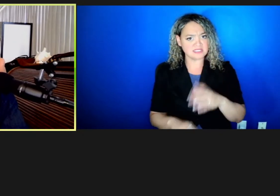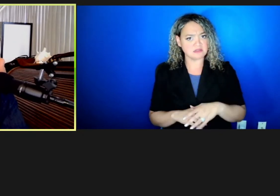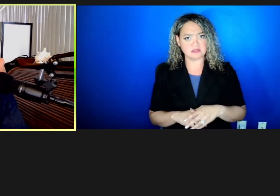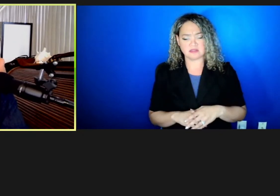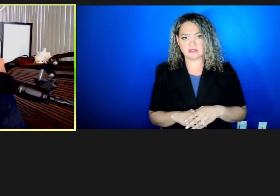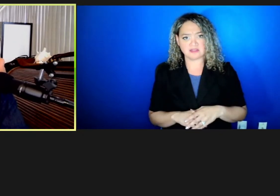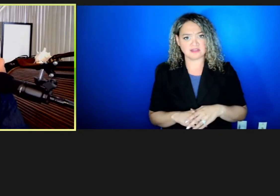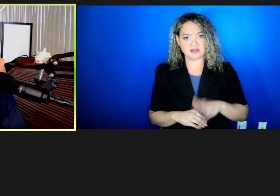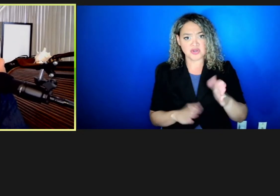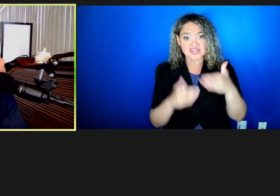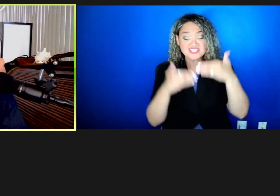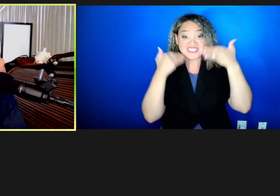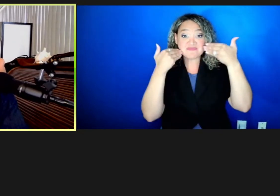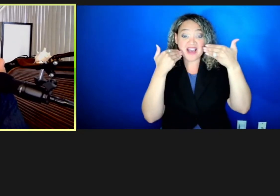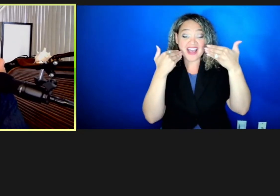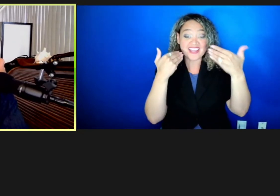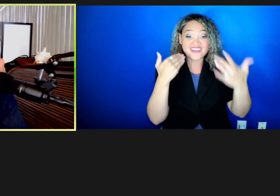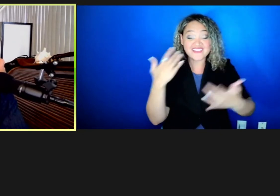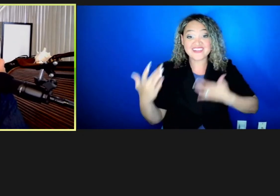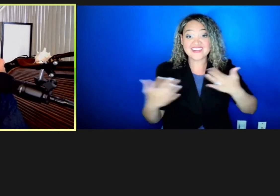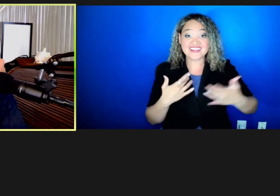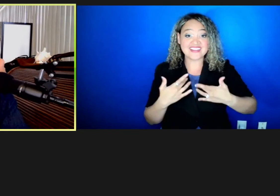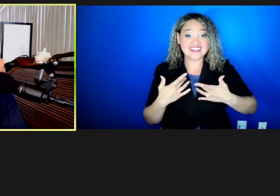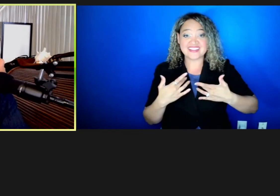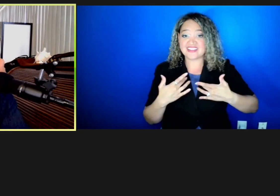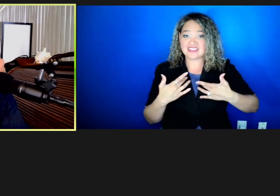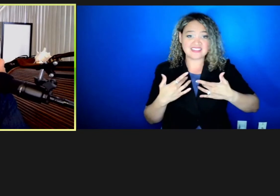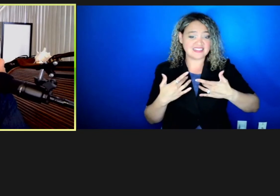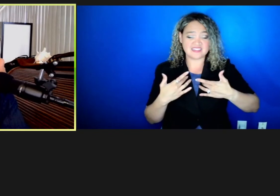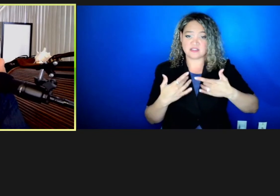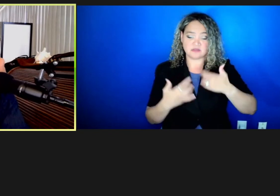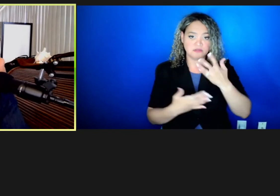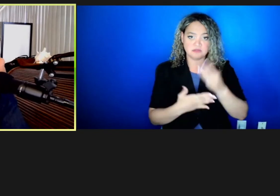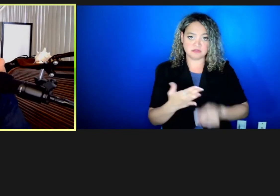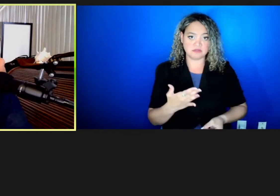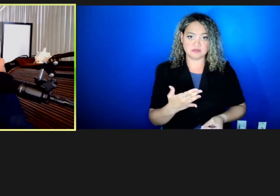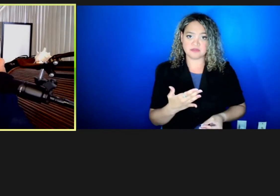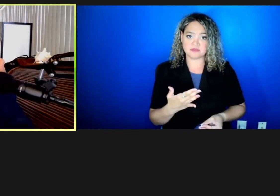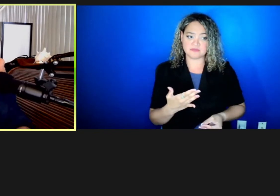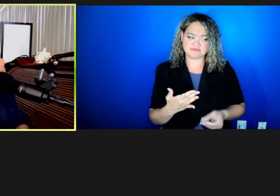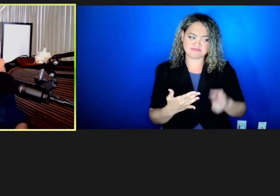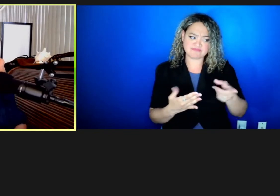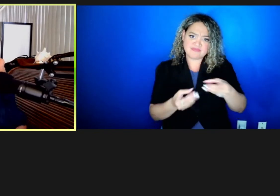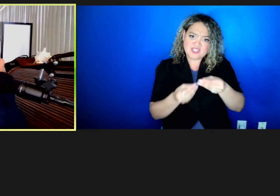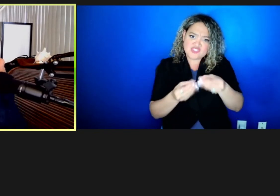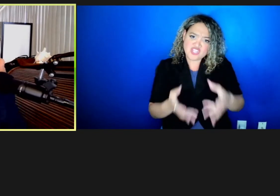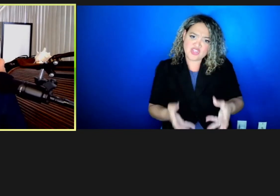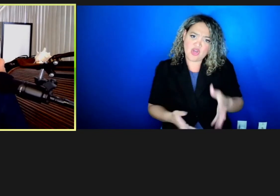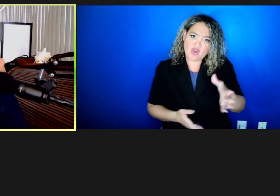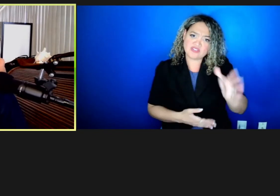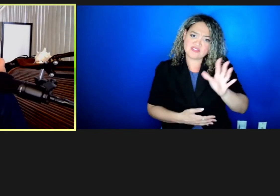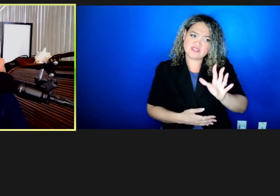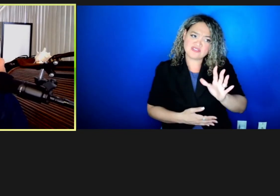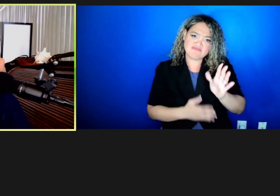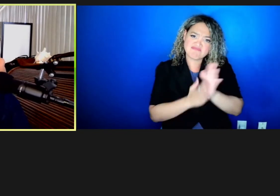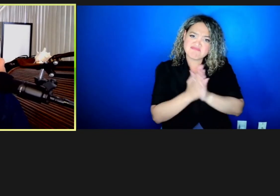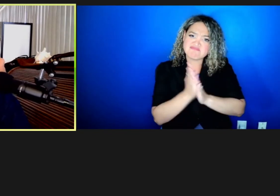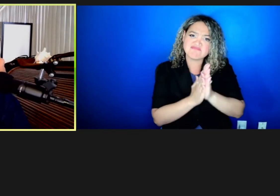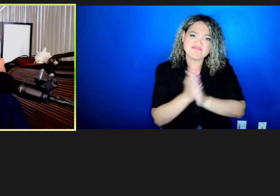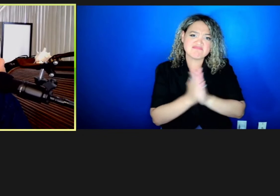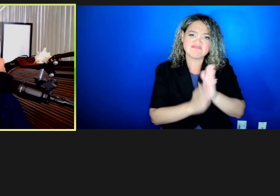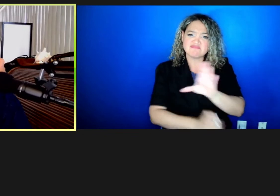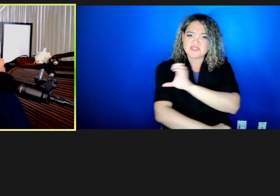the smile and bright zest for living which had been her trademark. She had lost much of her previous drive and